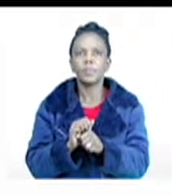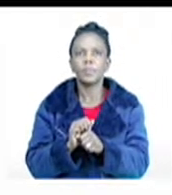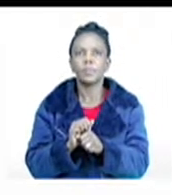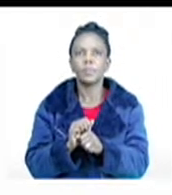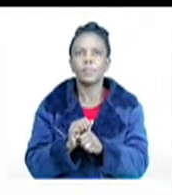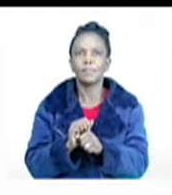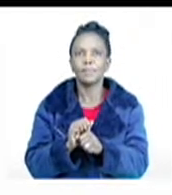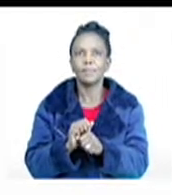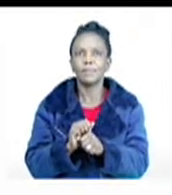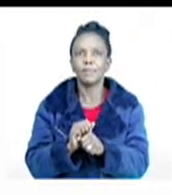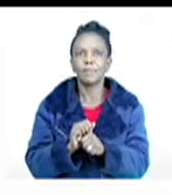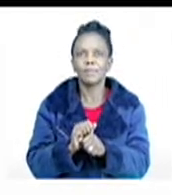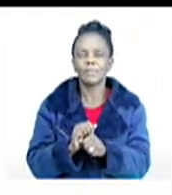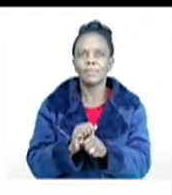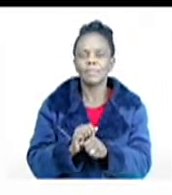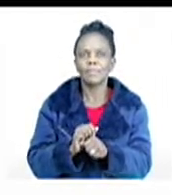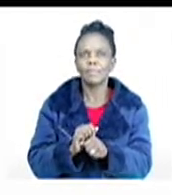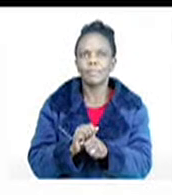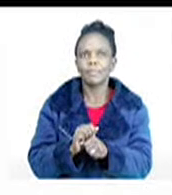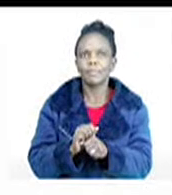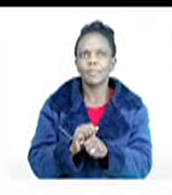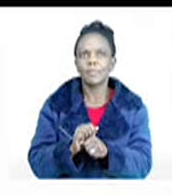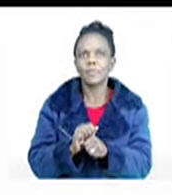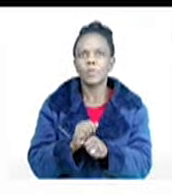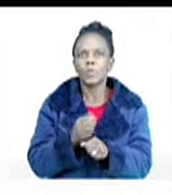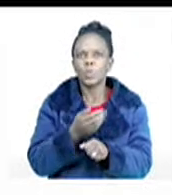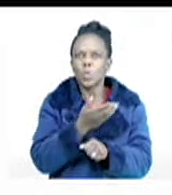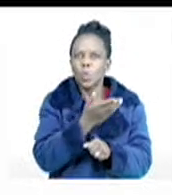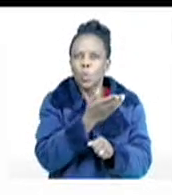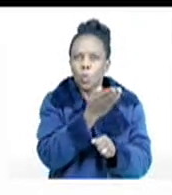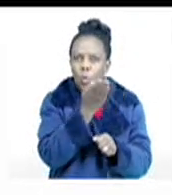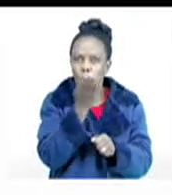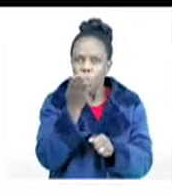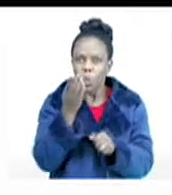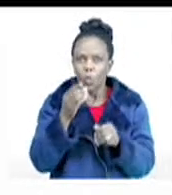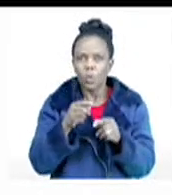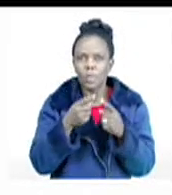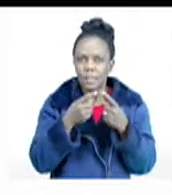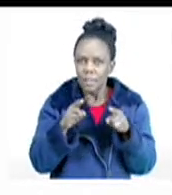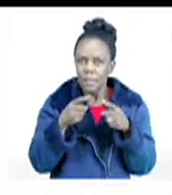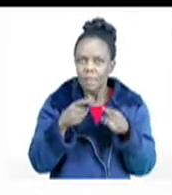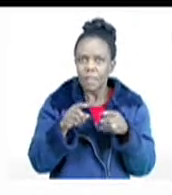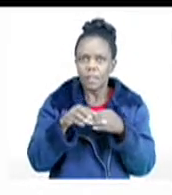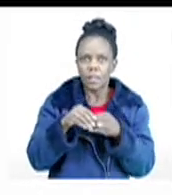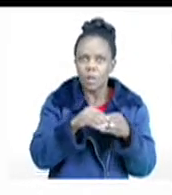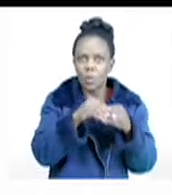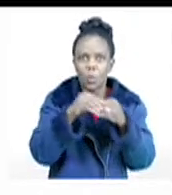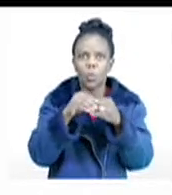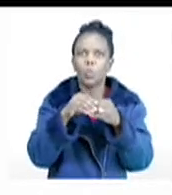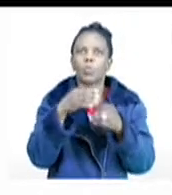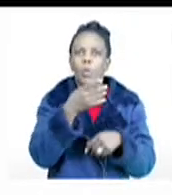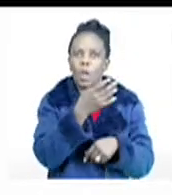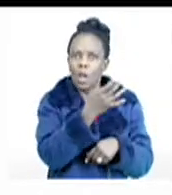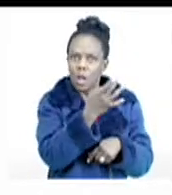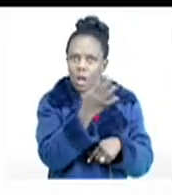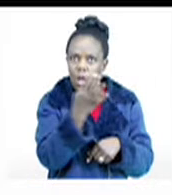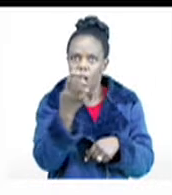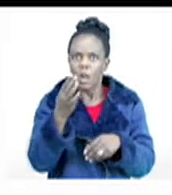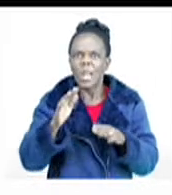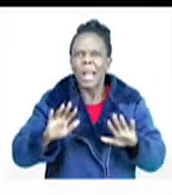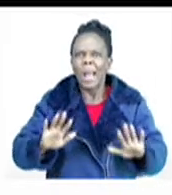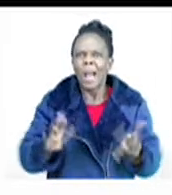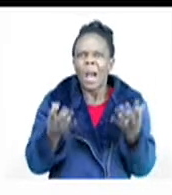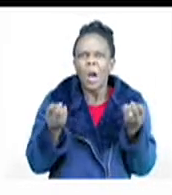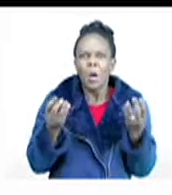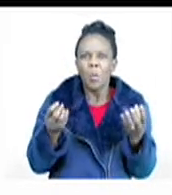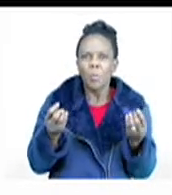moon. You are being asked to count all those different types of travel, and you